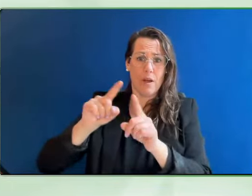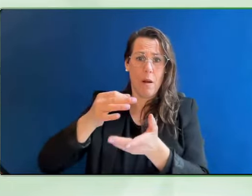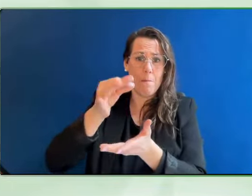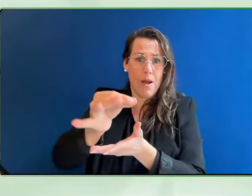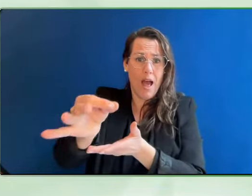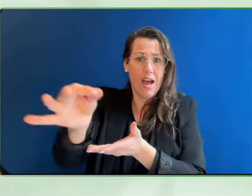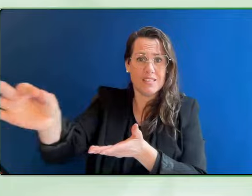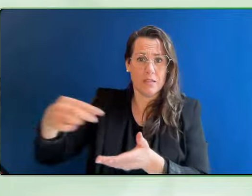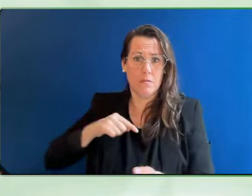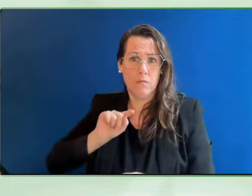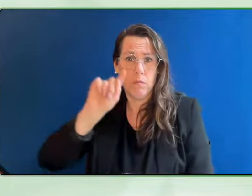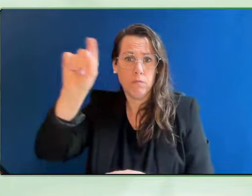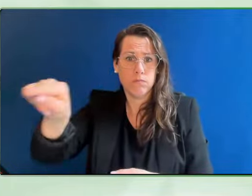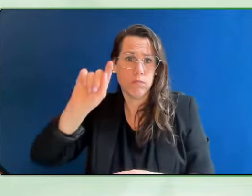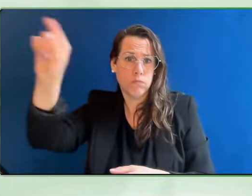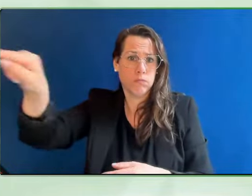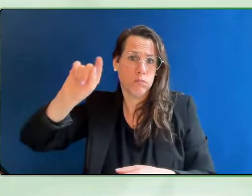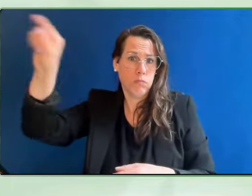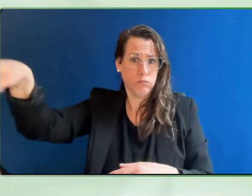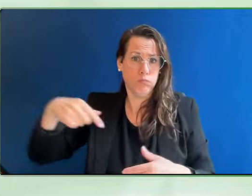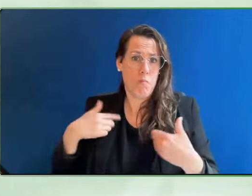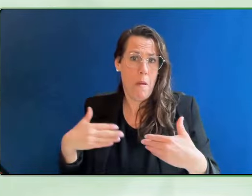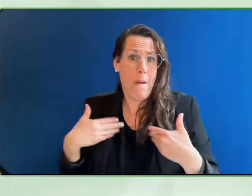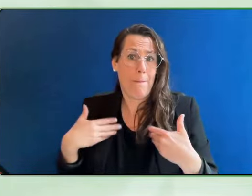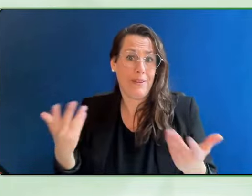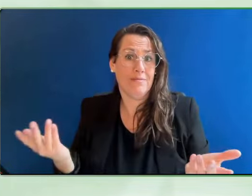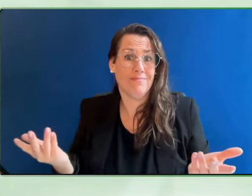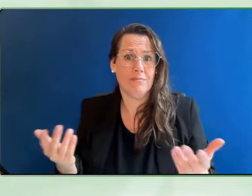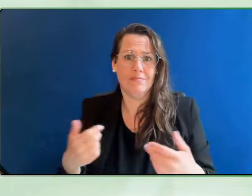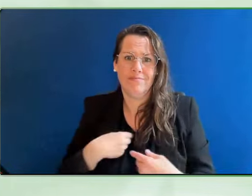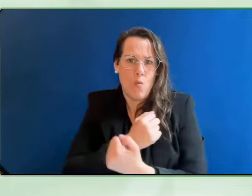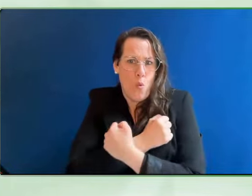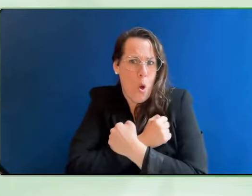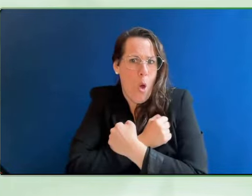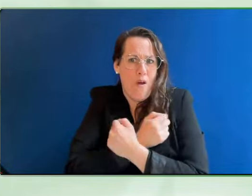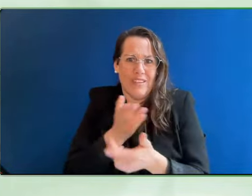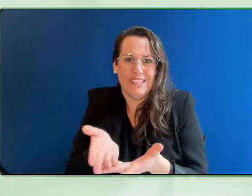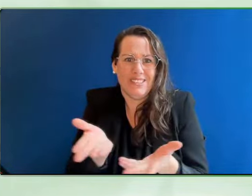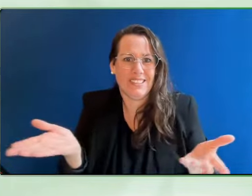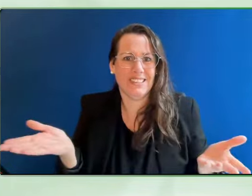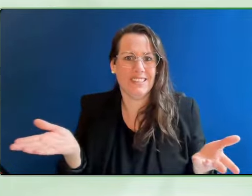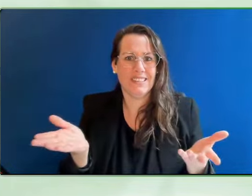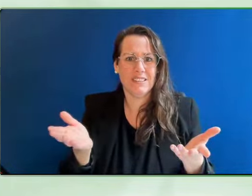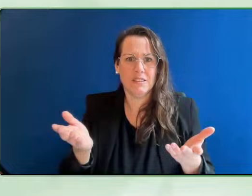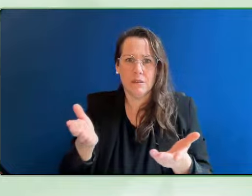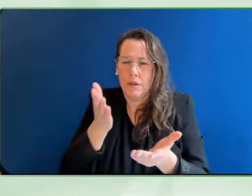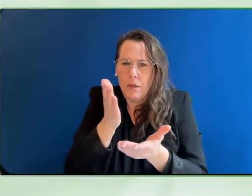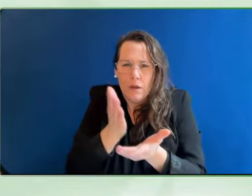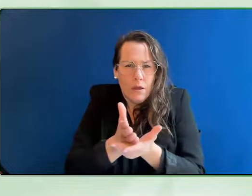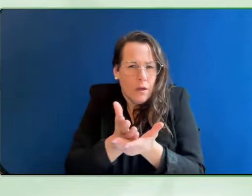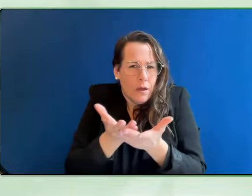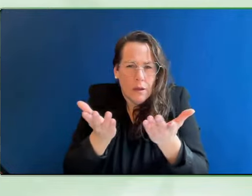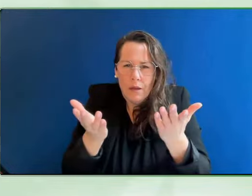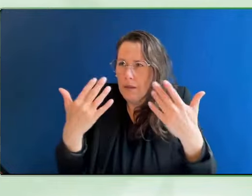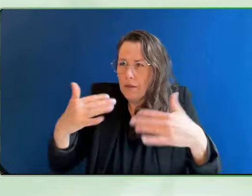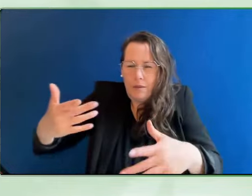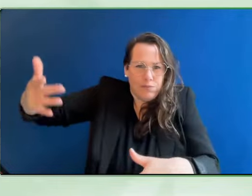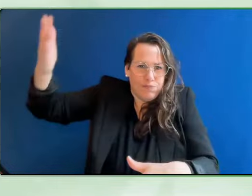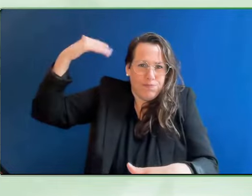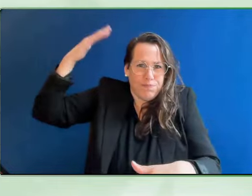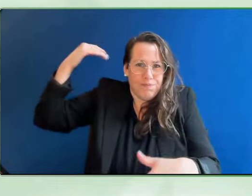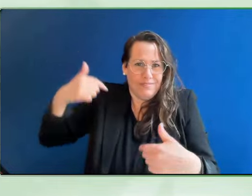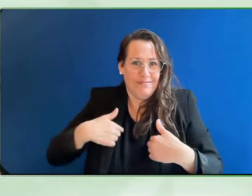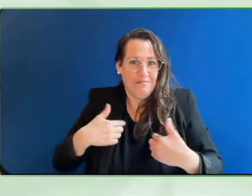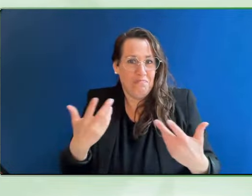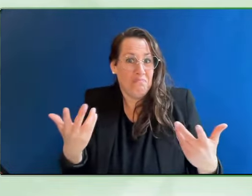inclusion. Like you experience inclusion where you go to concerts, when you act, when you